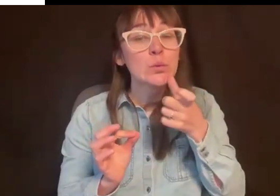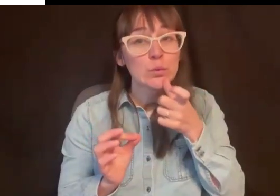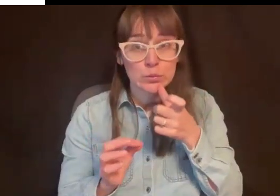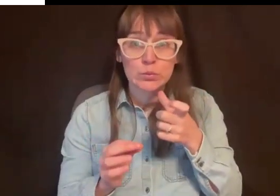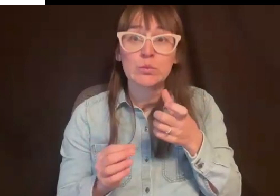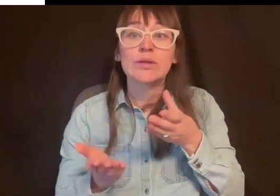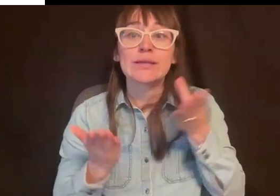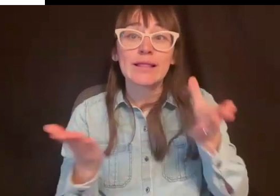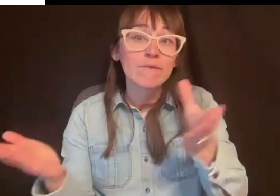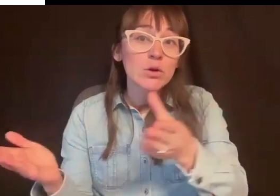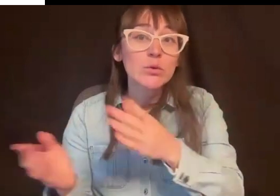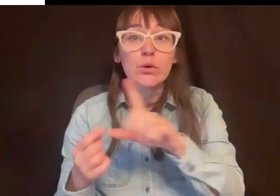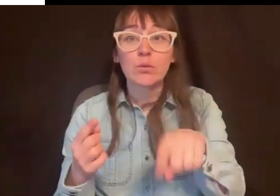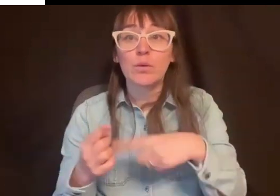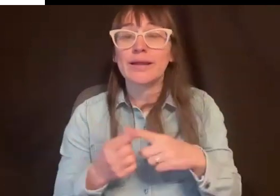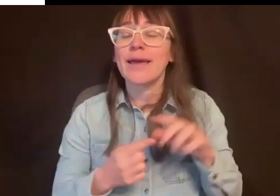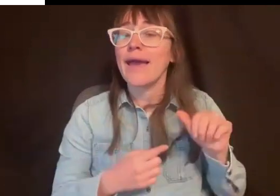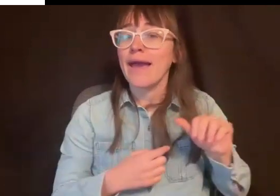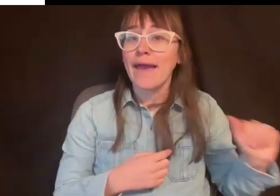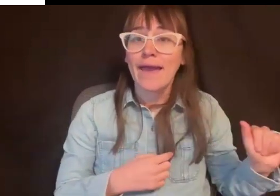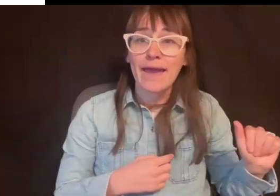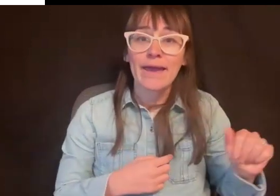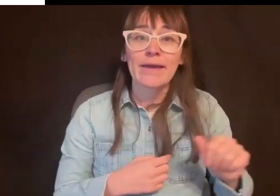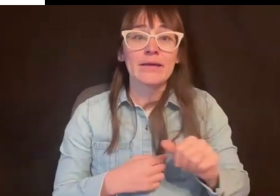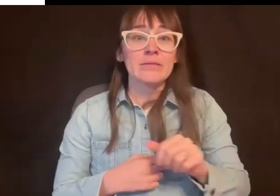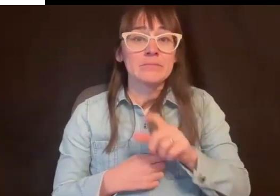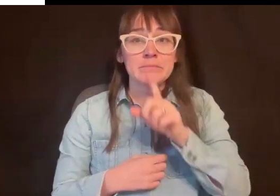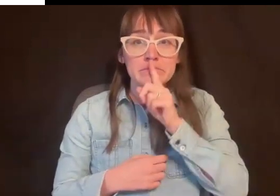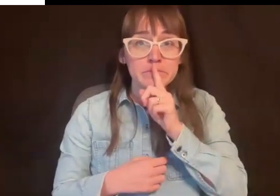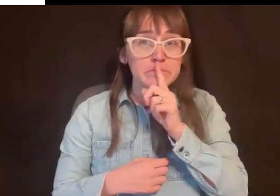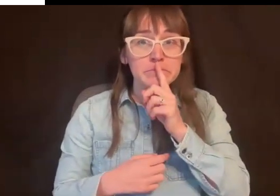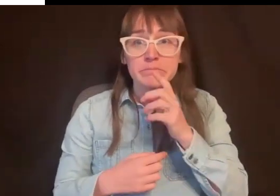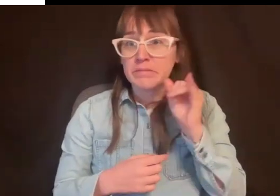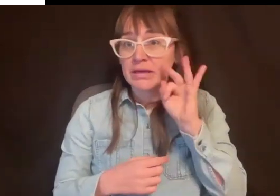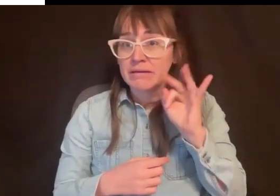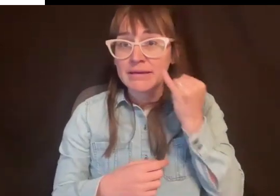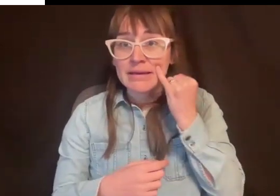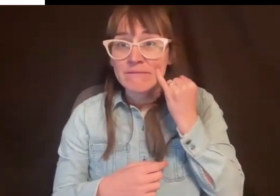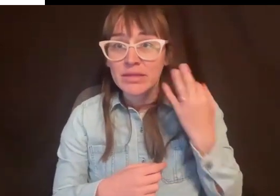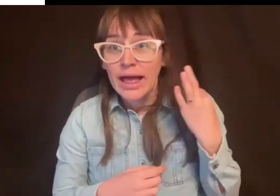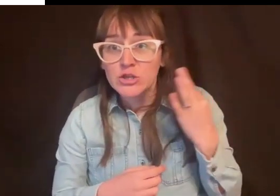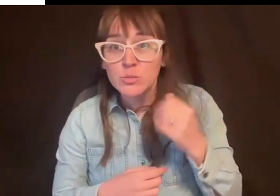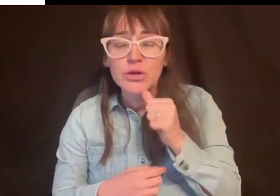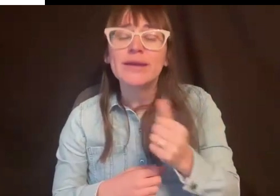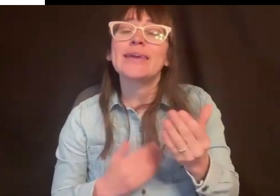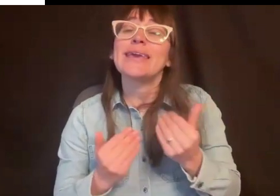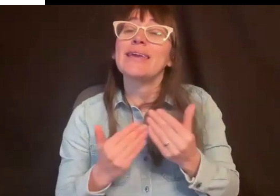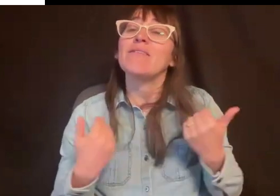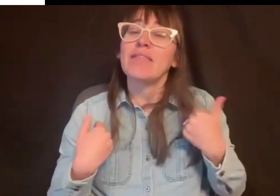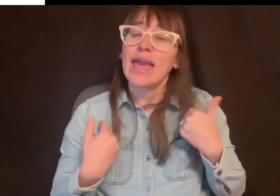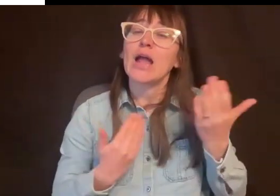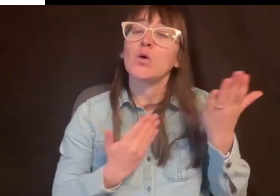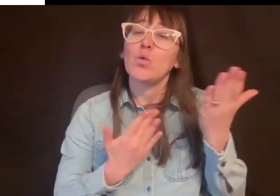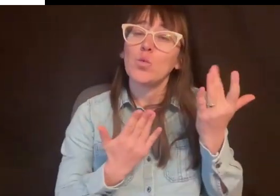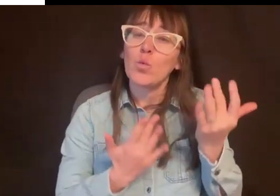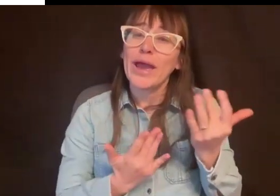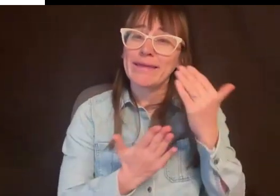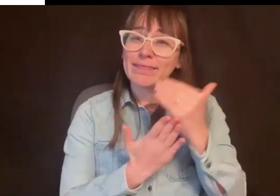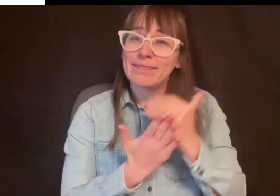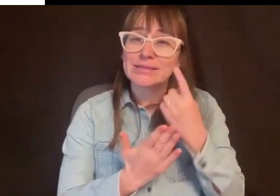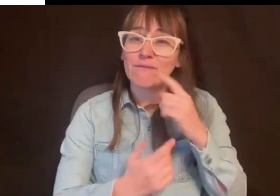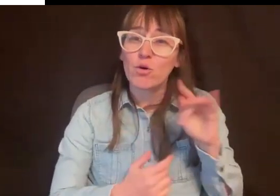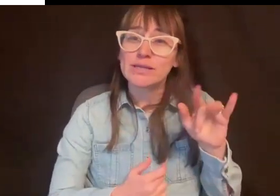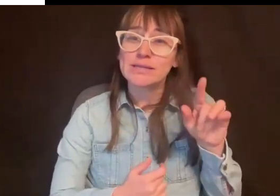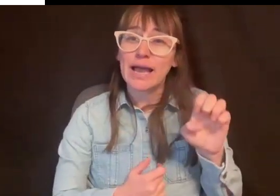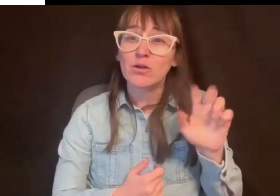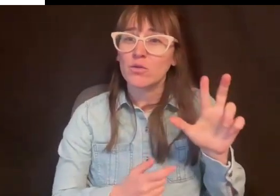The AAA has nothing to say about whether they're eligible, and even if the AAA had a waitlist for Title III services, these clients would still